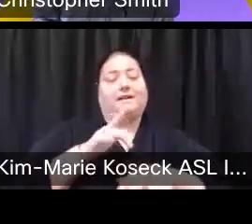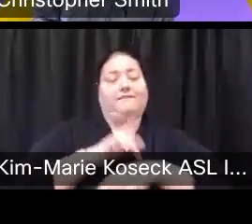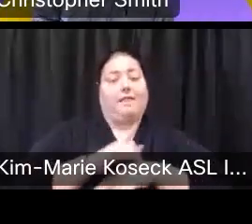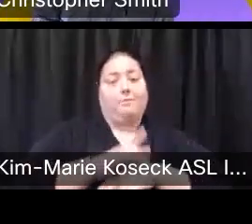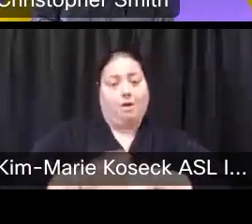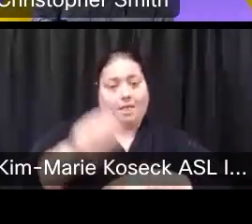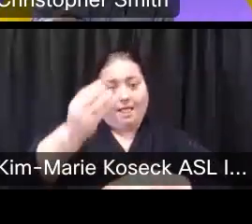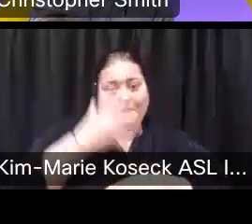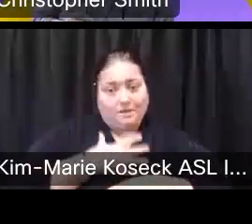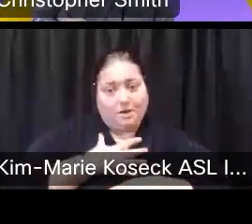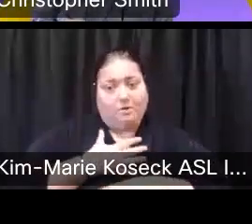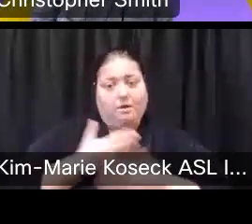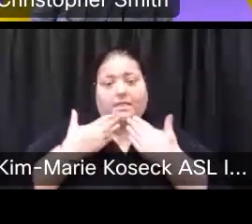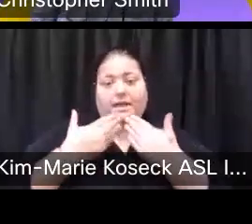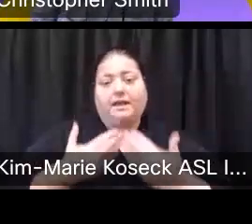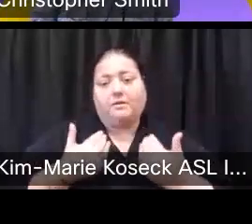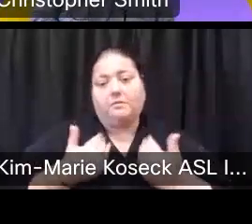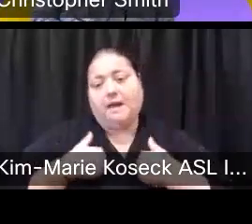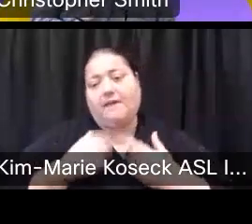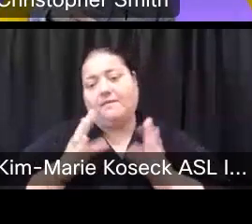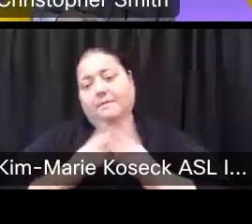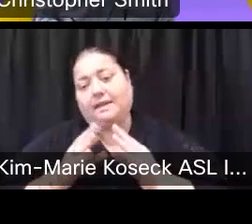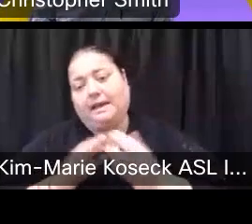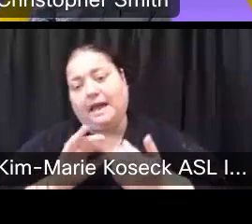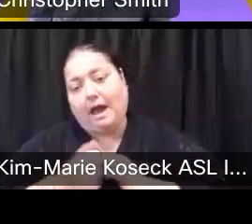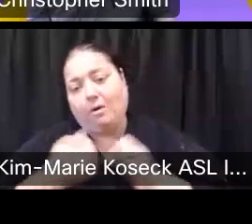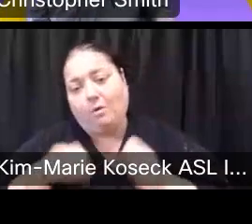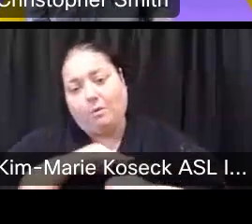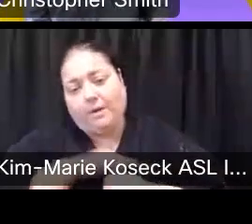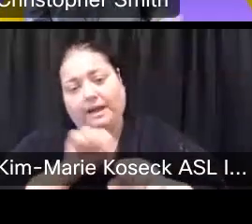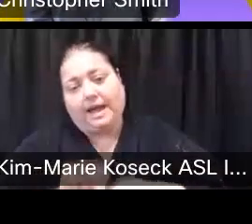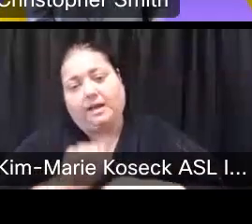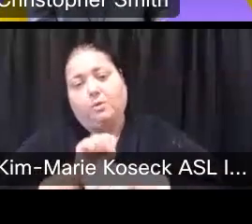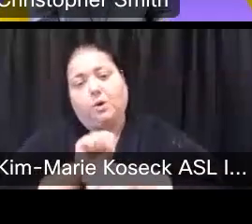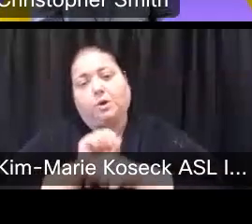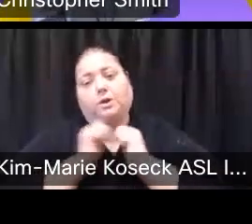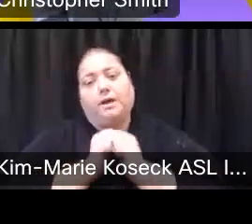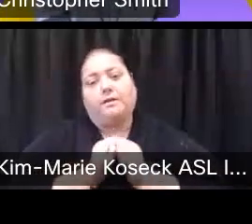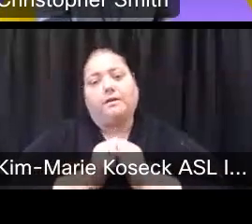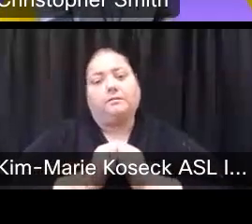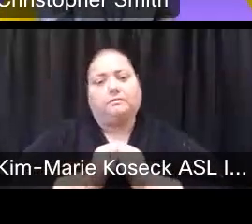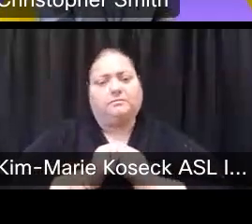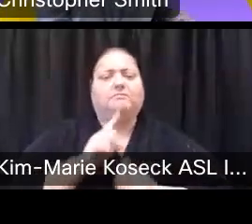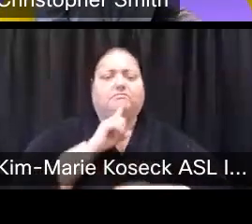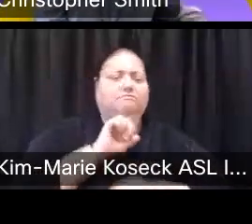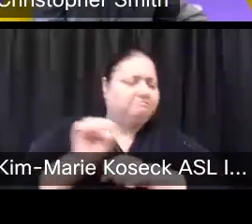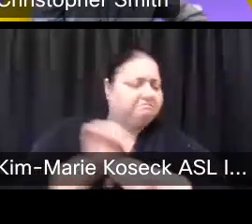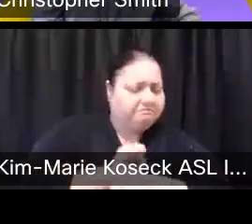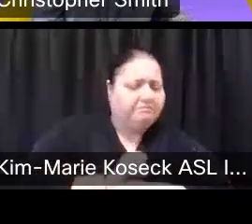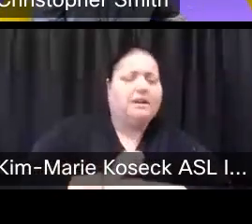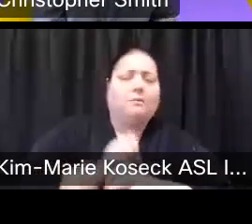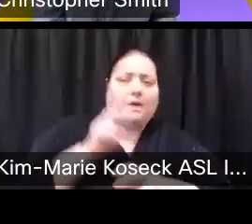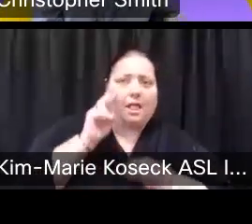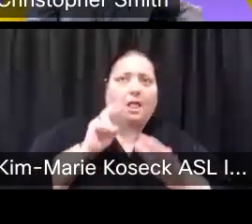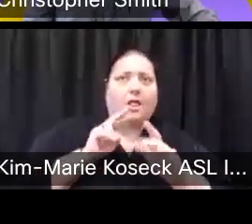you. And we might want to have a meeting sometime and talk about how we can collect. Absolutely. Yeah. Yeah. And look forward to